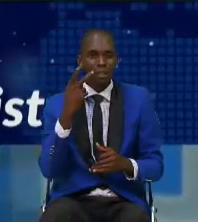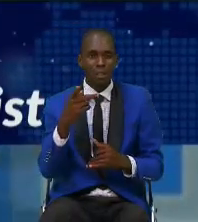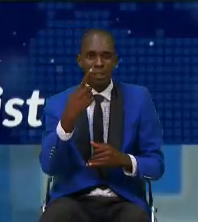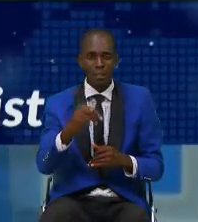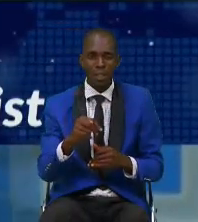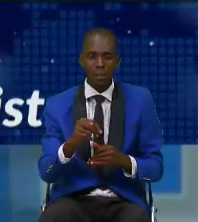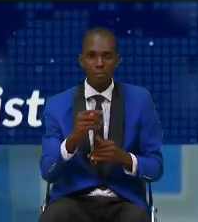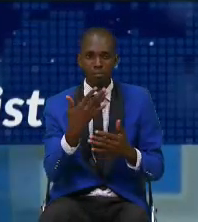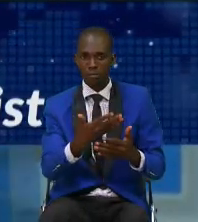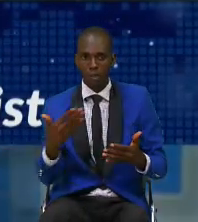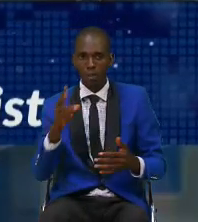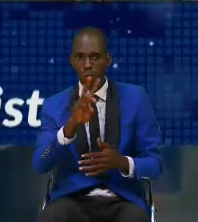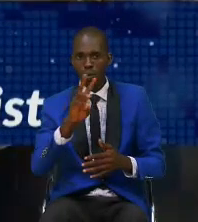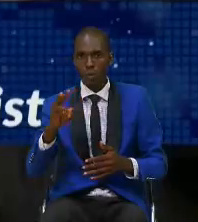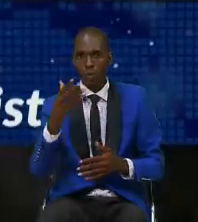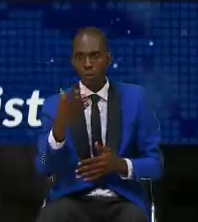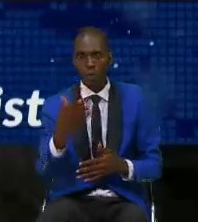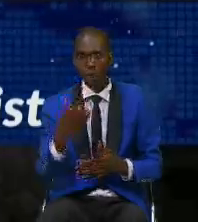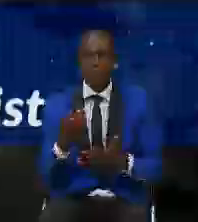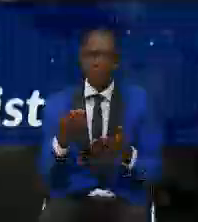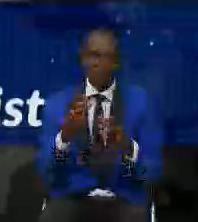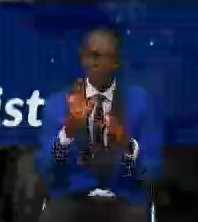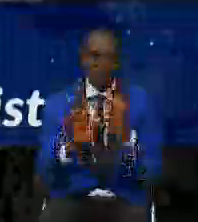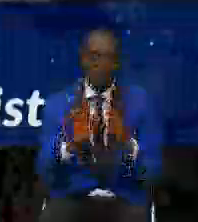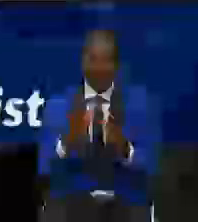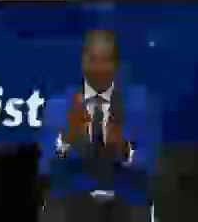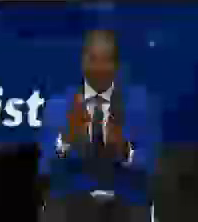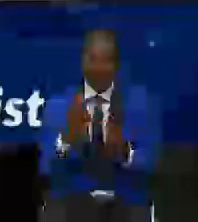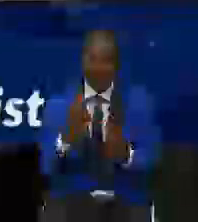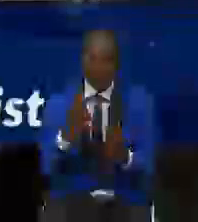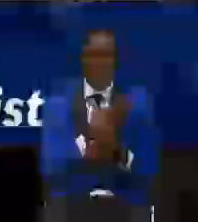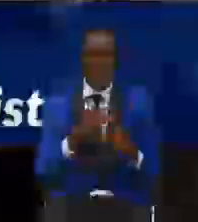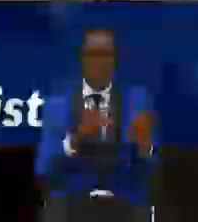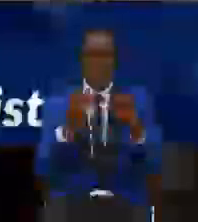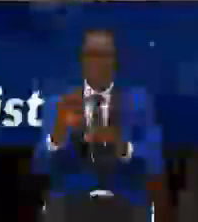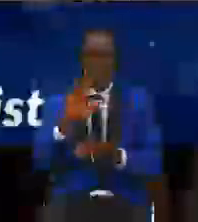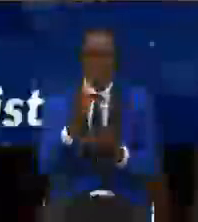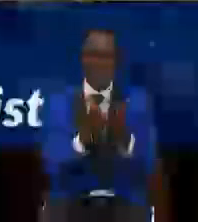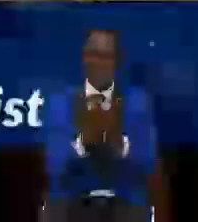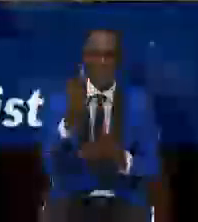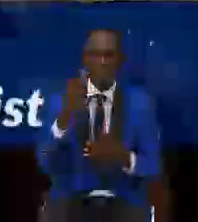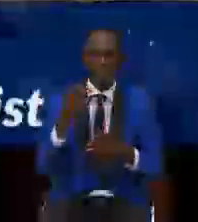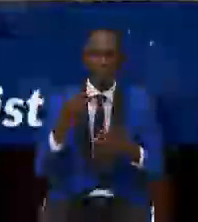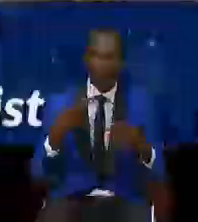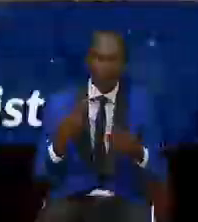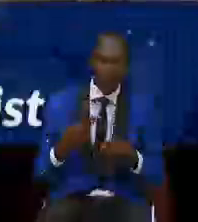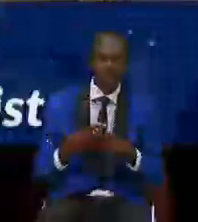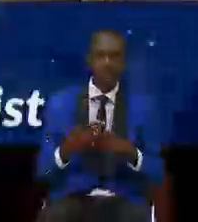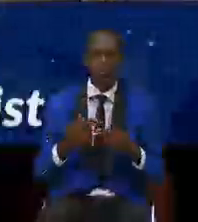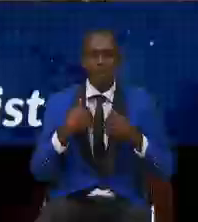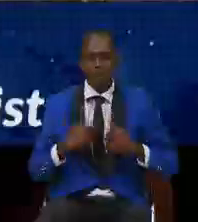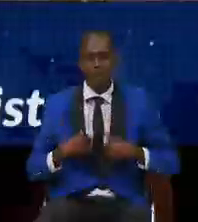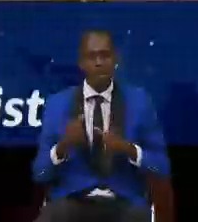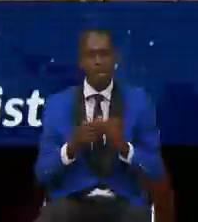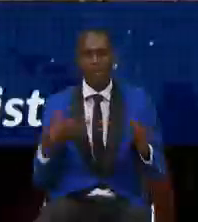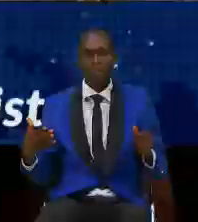fill in the details, and hand it over back to the counselors as you finish. Please give in the details. We want to be of